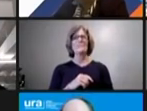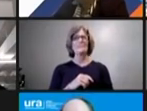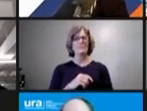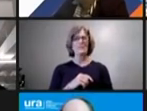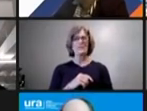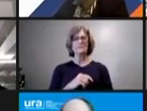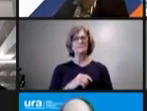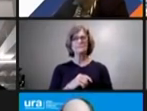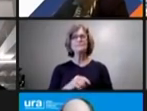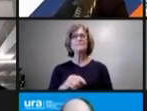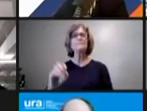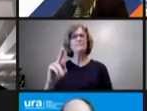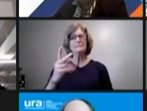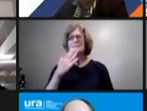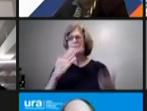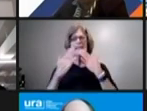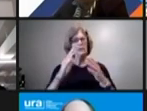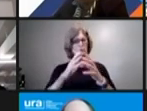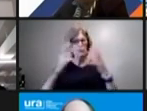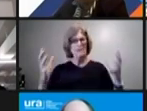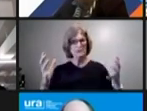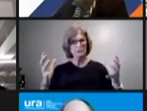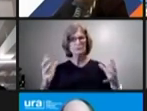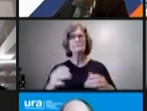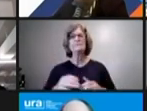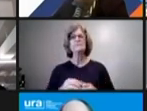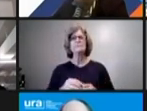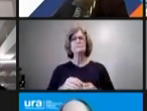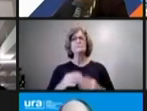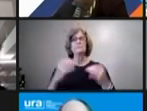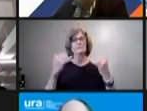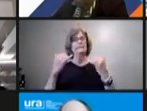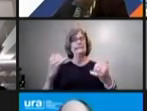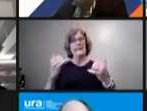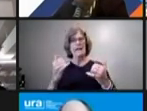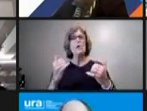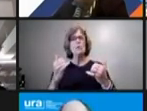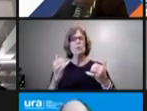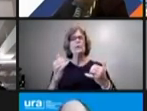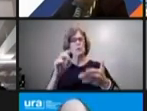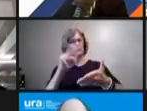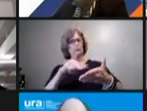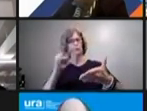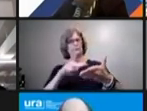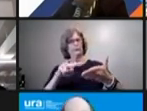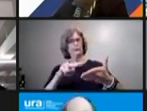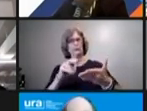Great, wonderful. Thank you so much. We are going to move on to reviewing and approving the minutes.